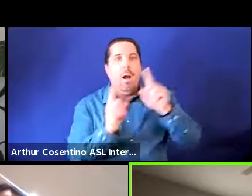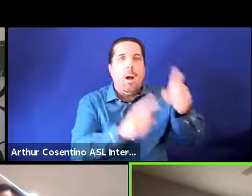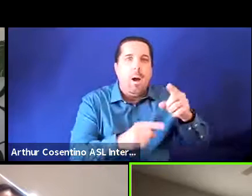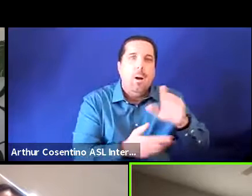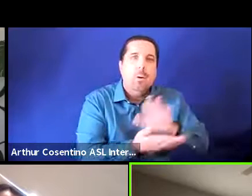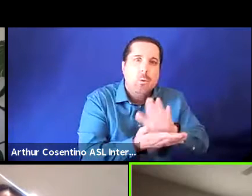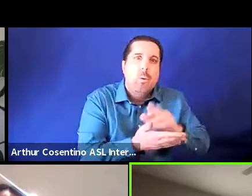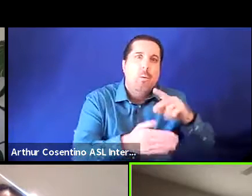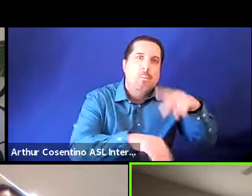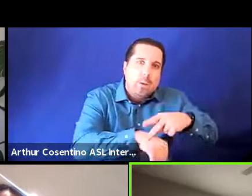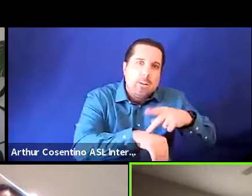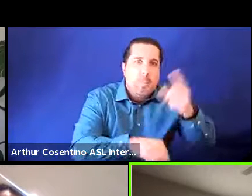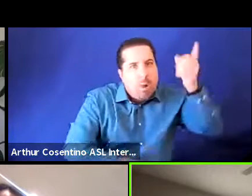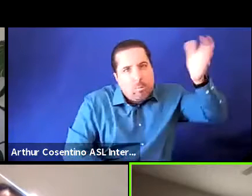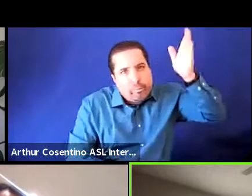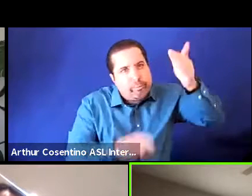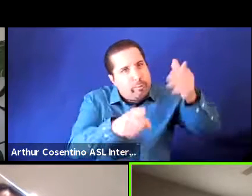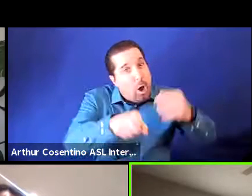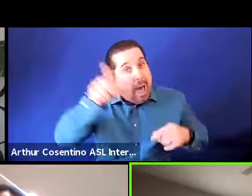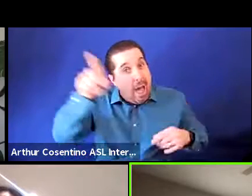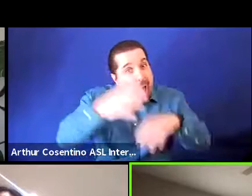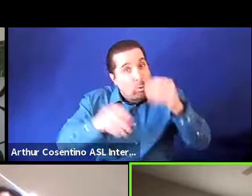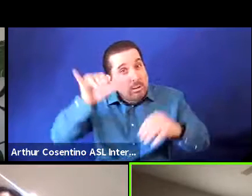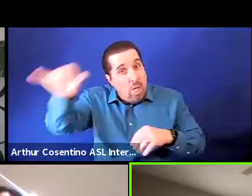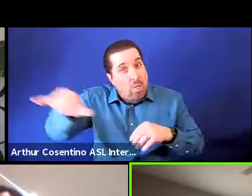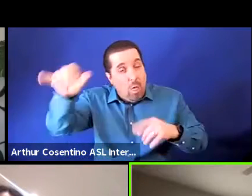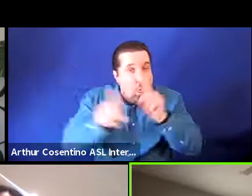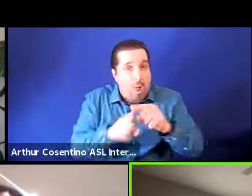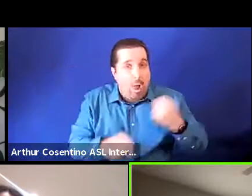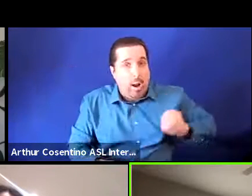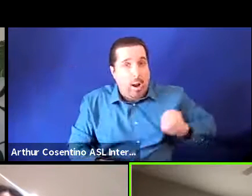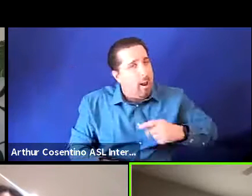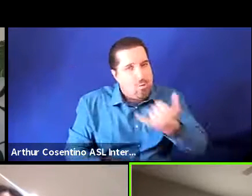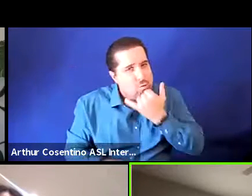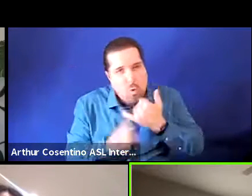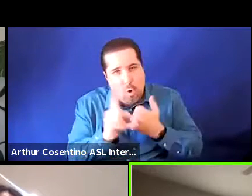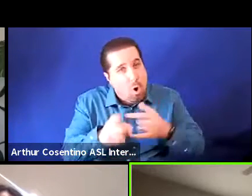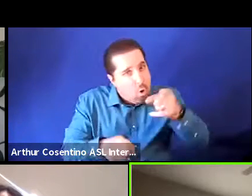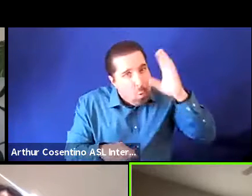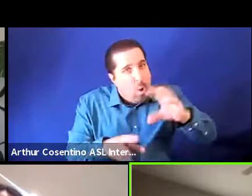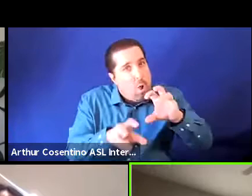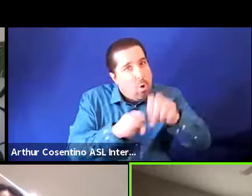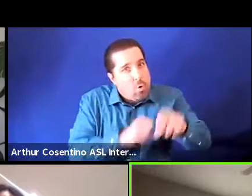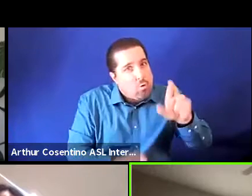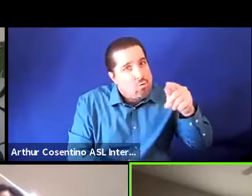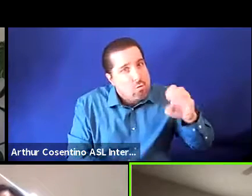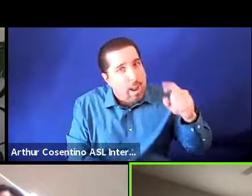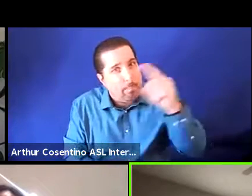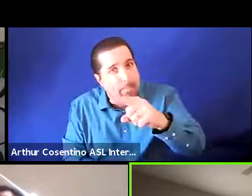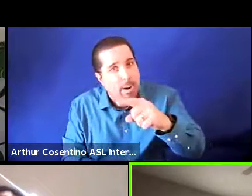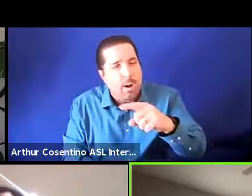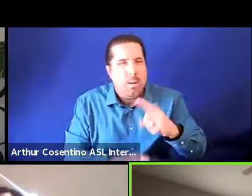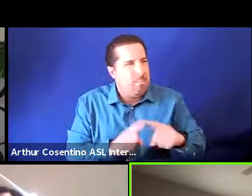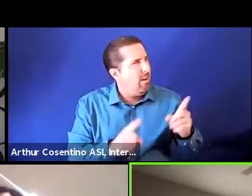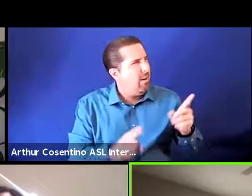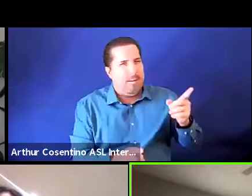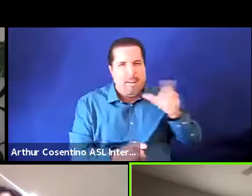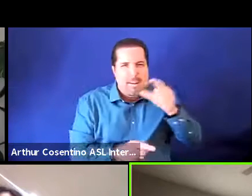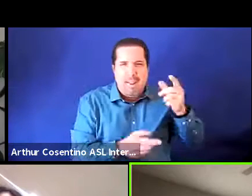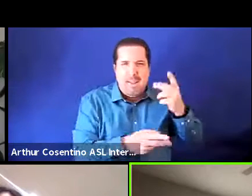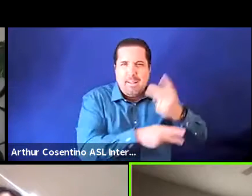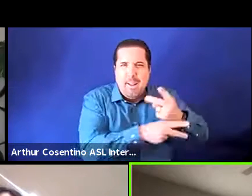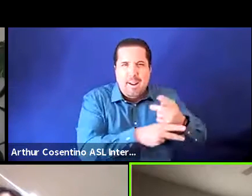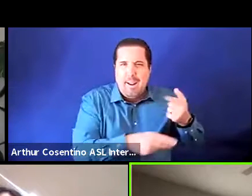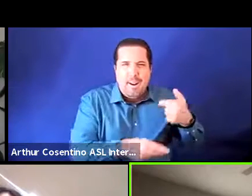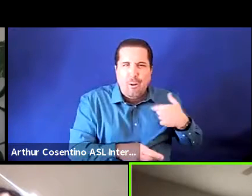about hanging outside, victim blame you, should you get raped outside school doors, but yet failing to ever denounce or